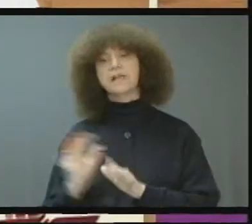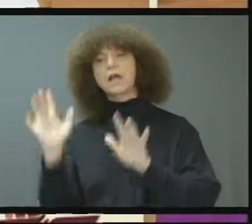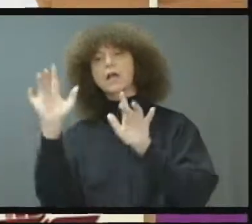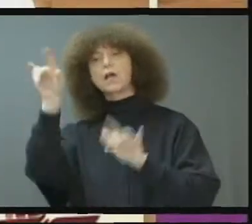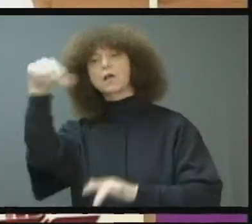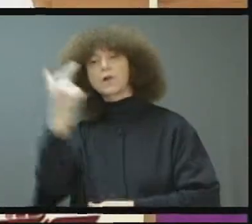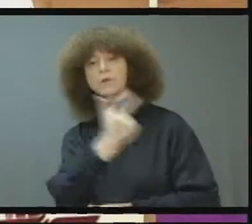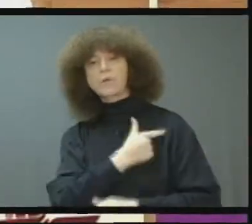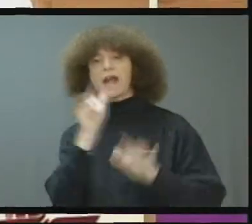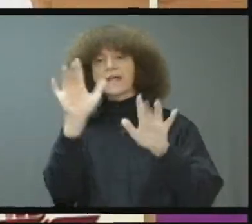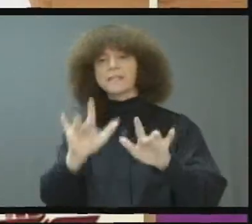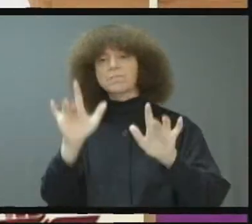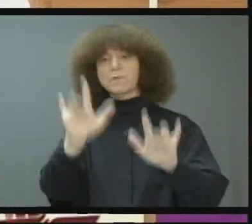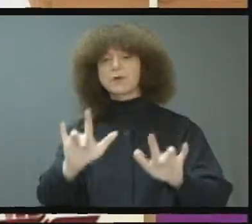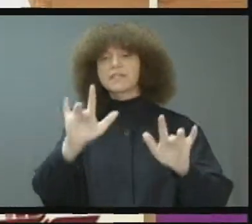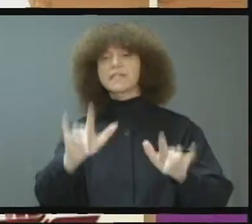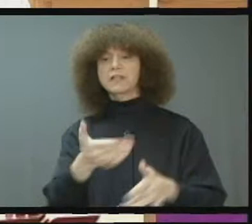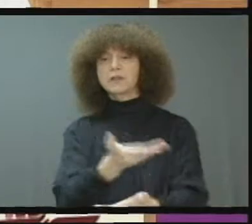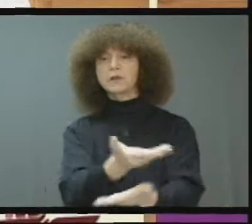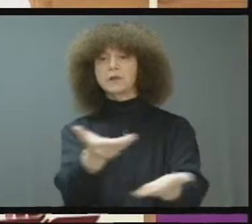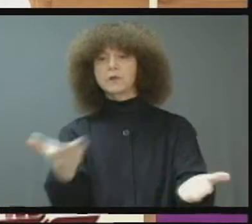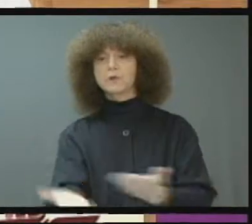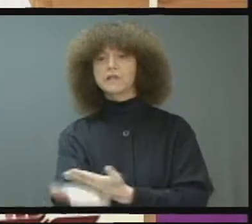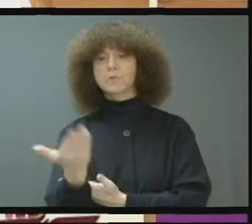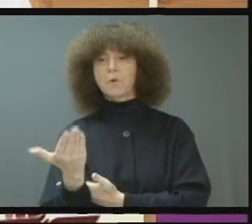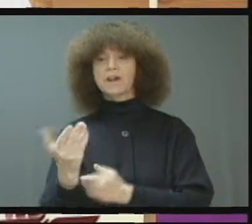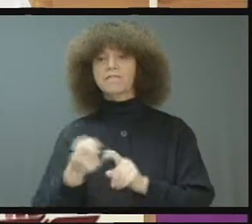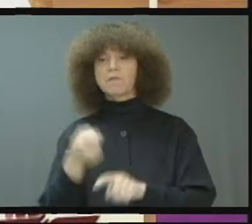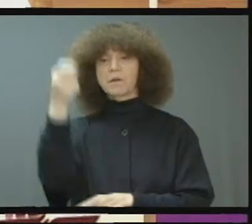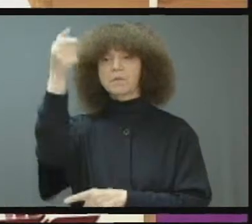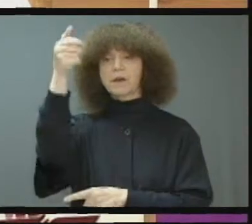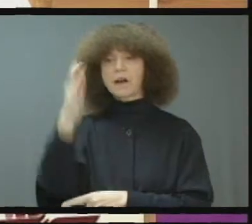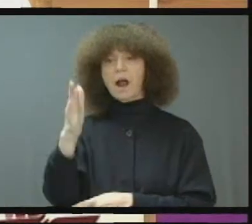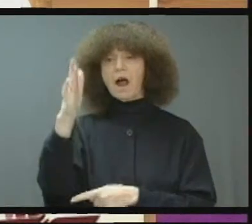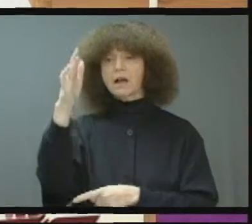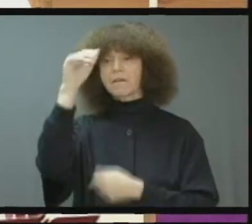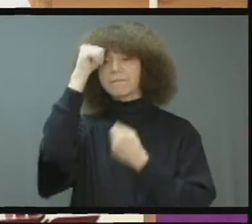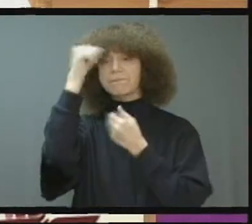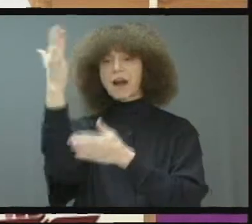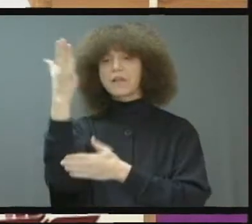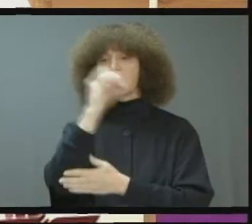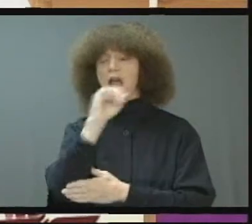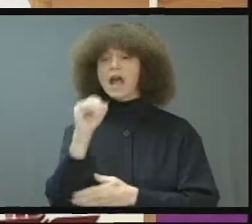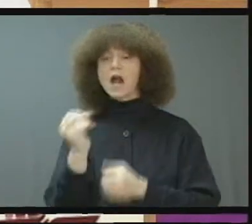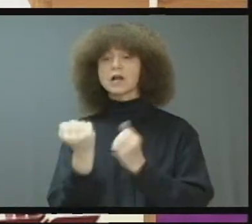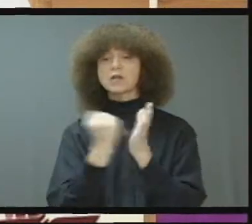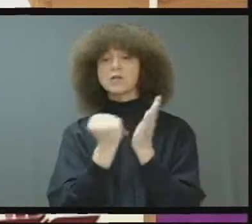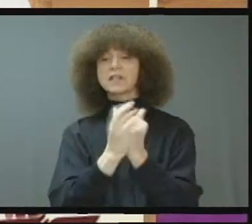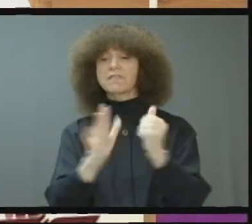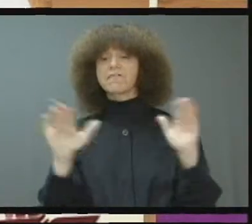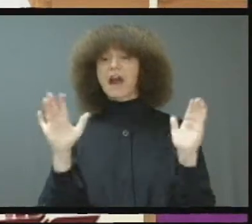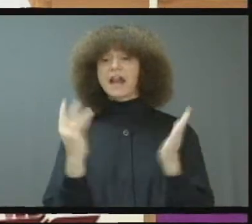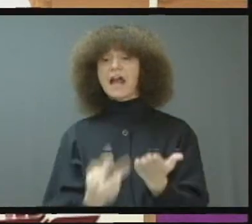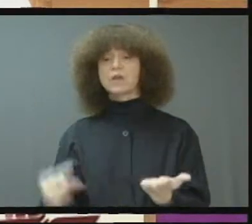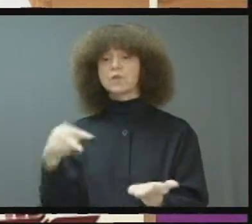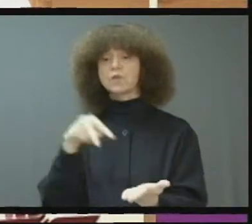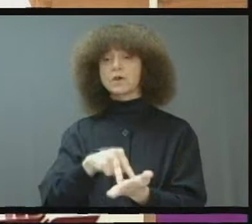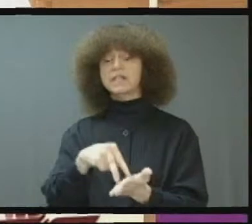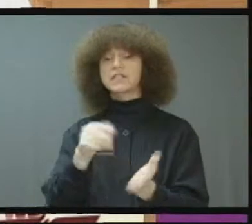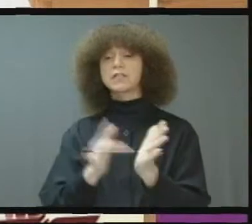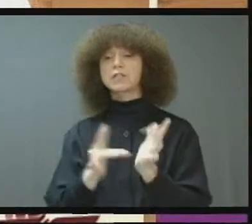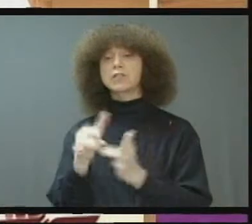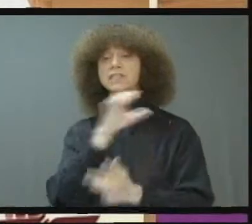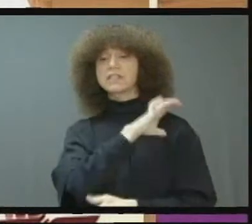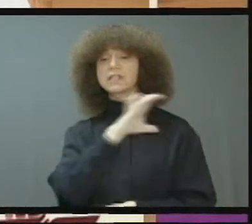Grace, mercy, and peace to you this morning from God the Father and from our crucified and risen Lord and Savior Jesus Christ.